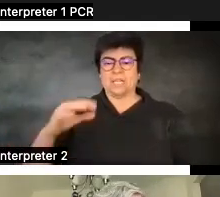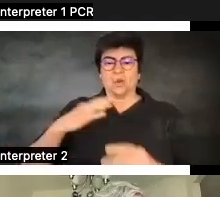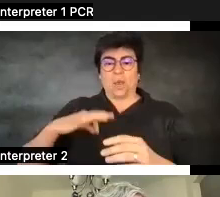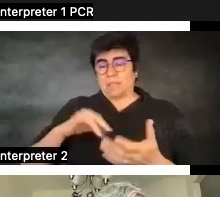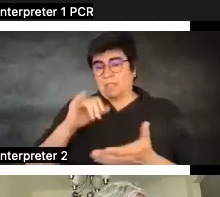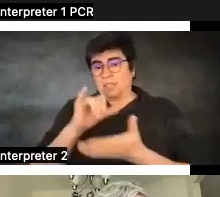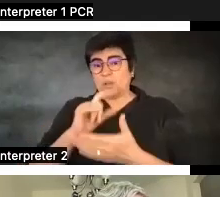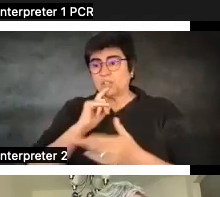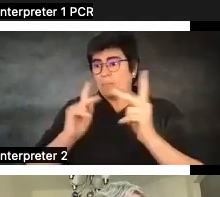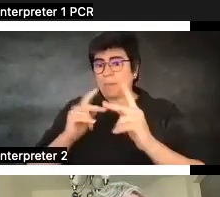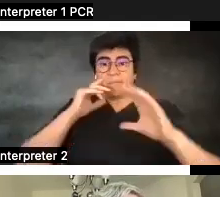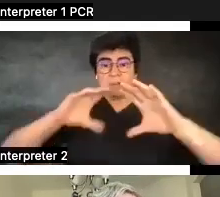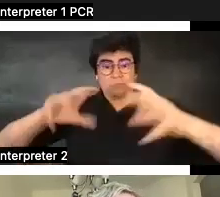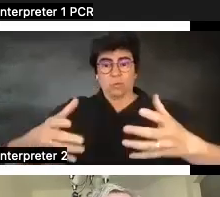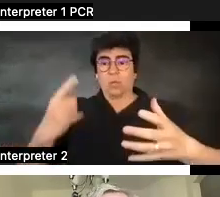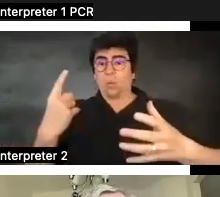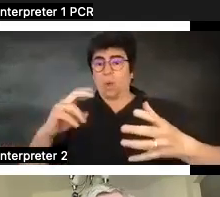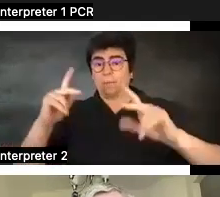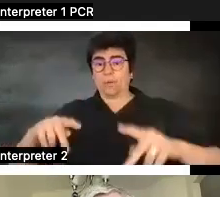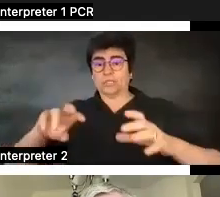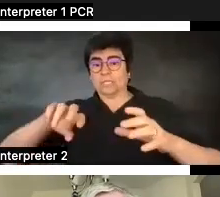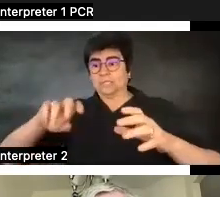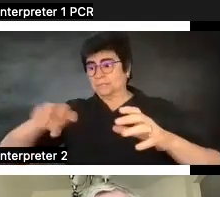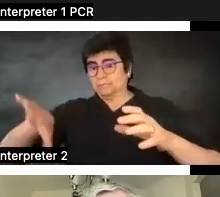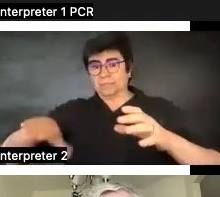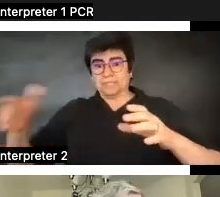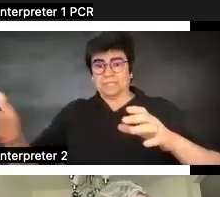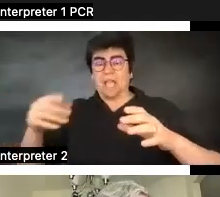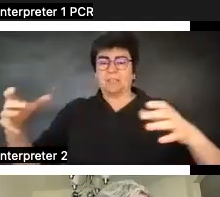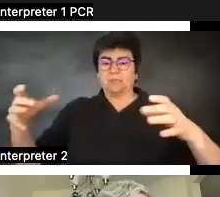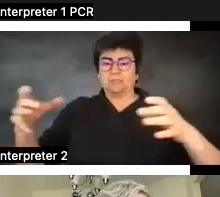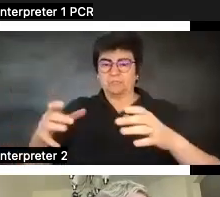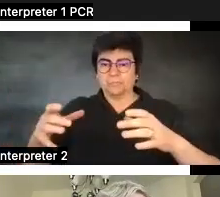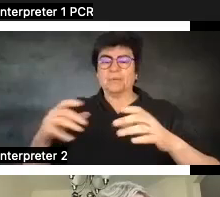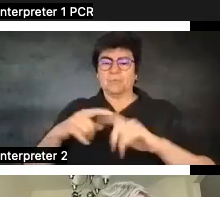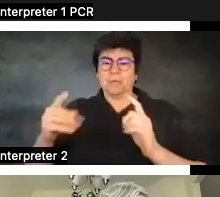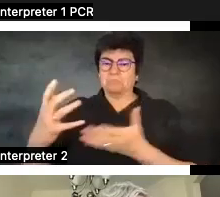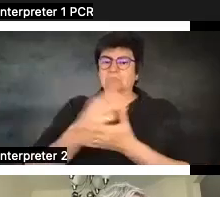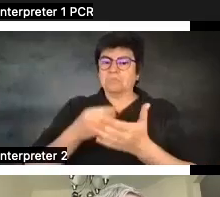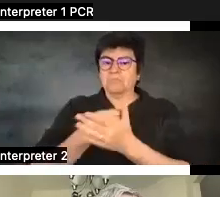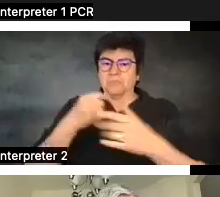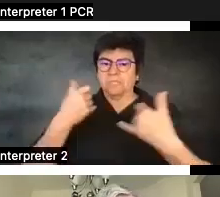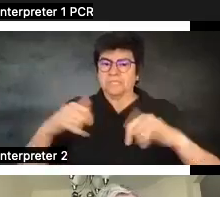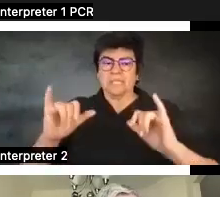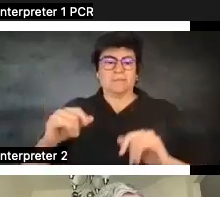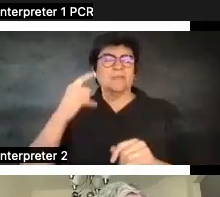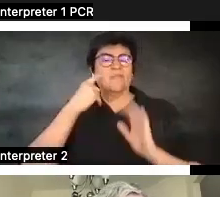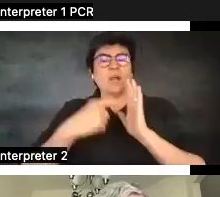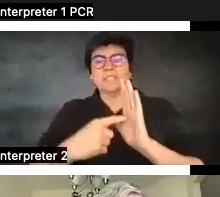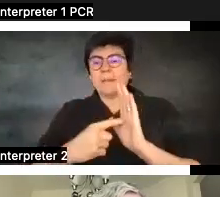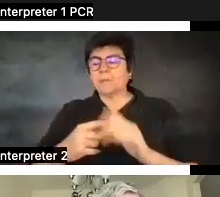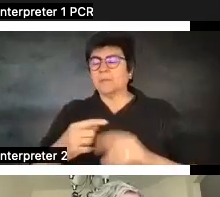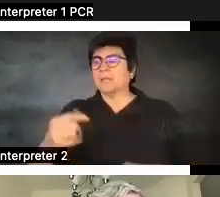you're a participant. It can be a closed pool, which typically would be, for instance, everyone who's